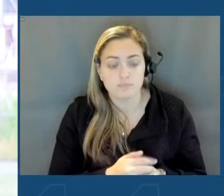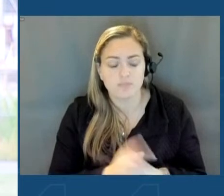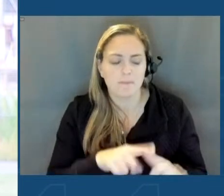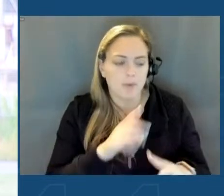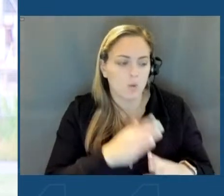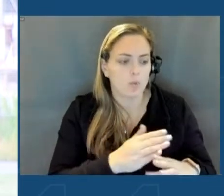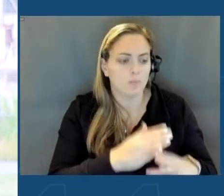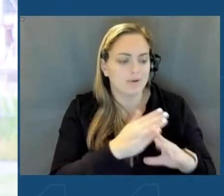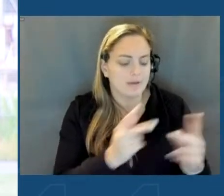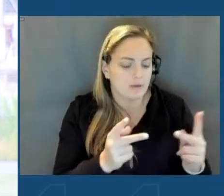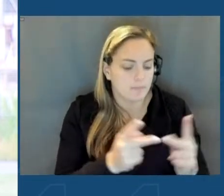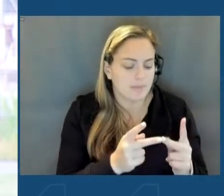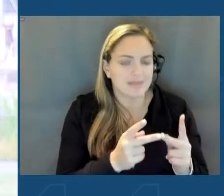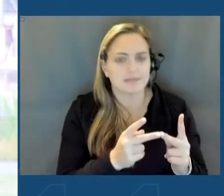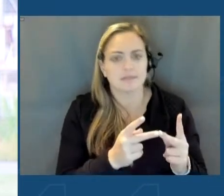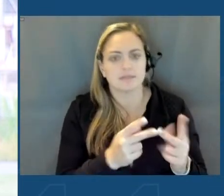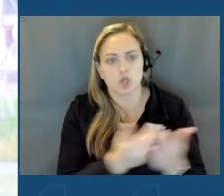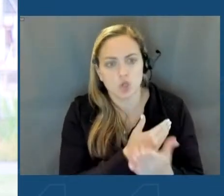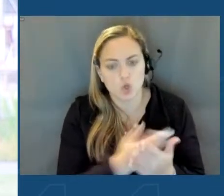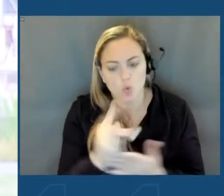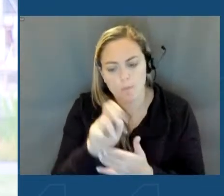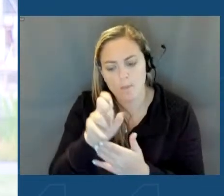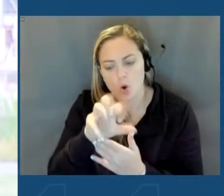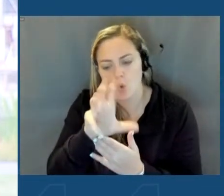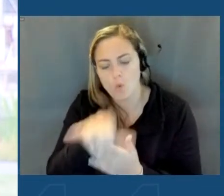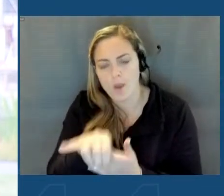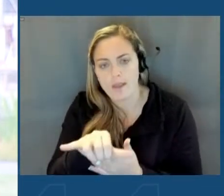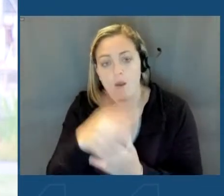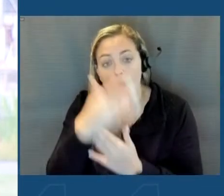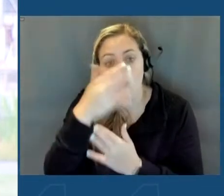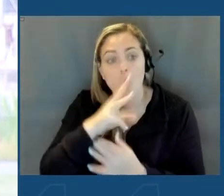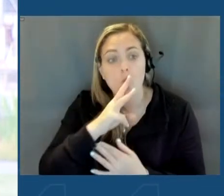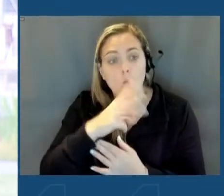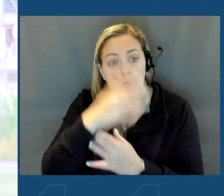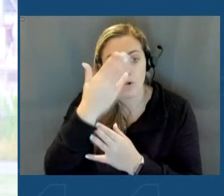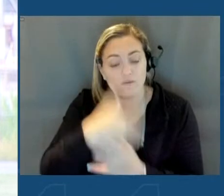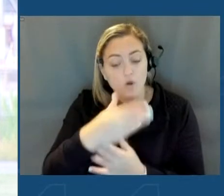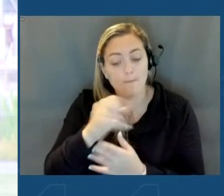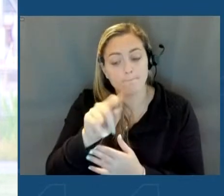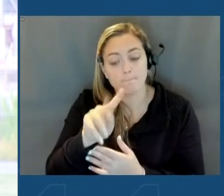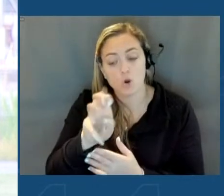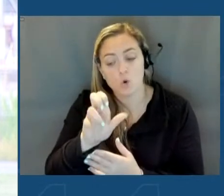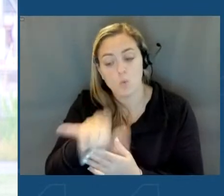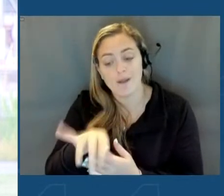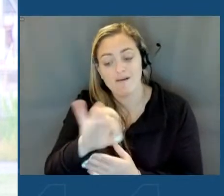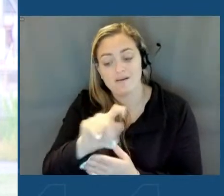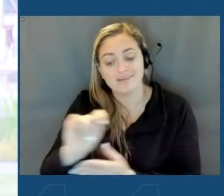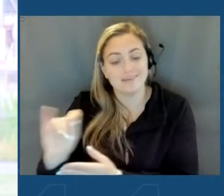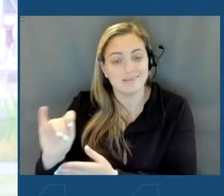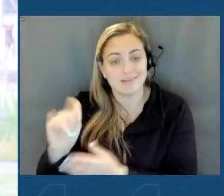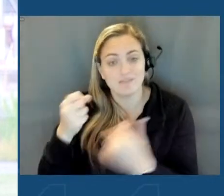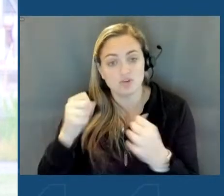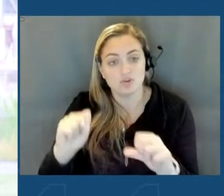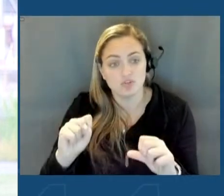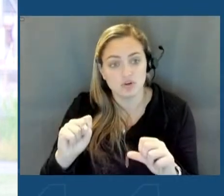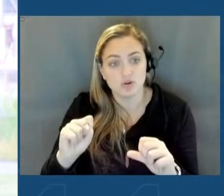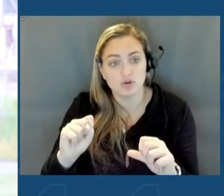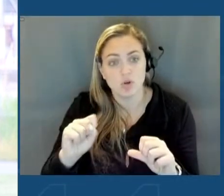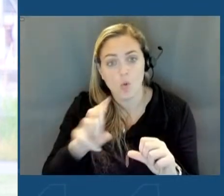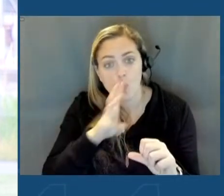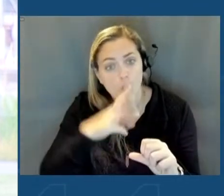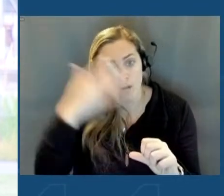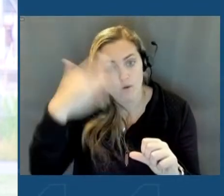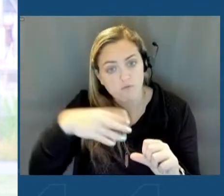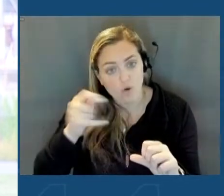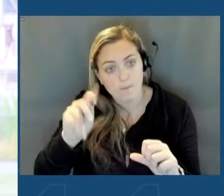protected places to get there, a new parkway, waterfront parkway on Tiff Street, a new parkway, a waterfront parkway